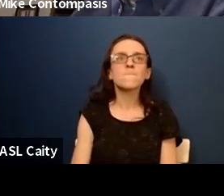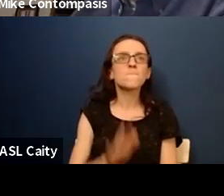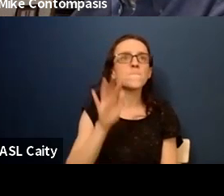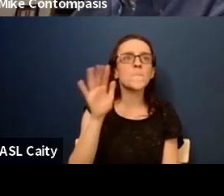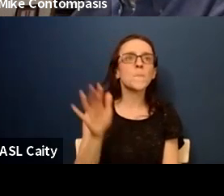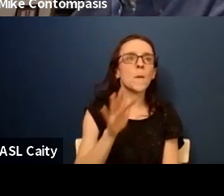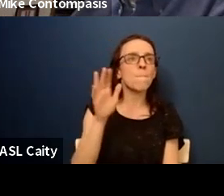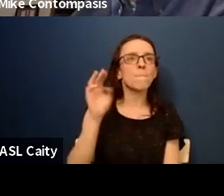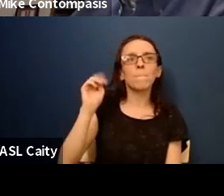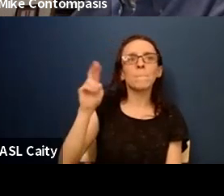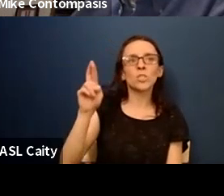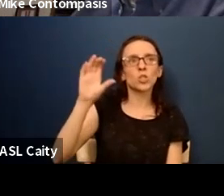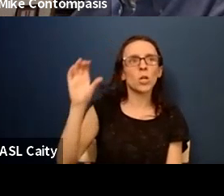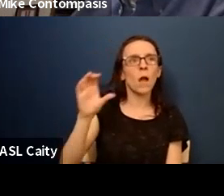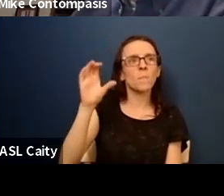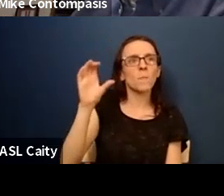Mr.